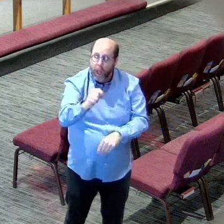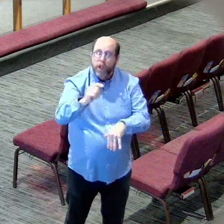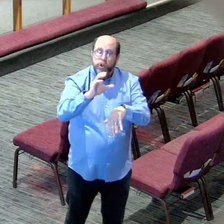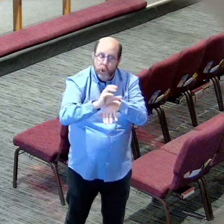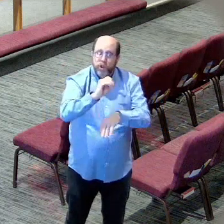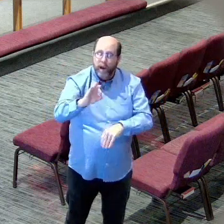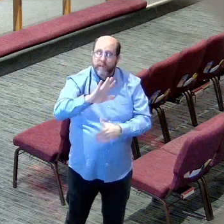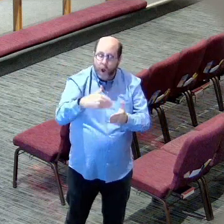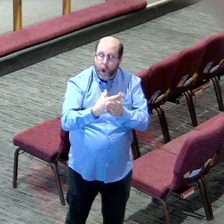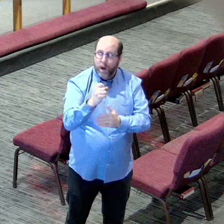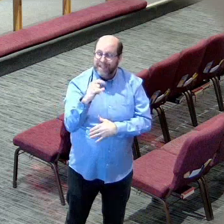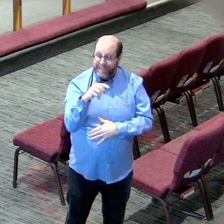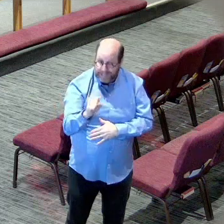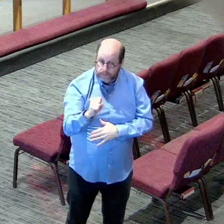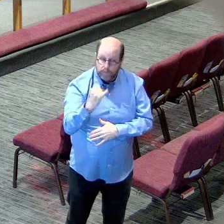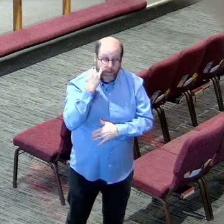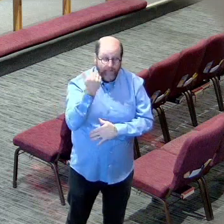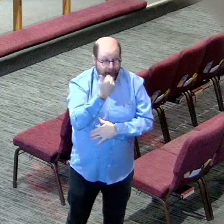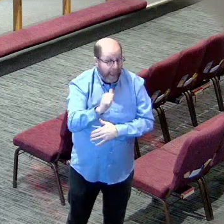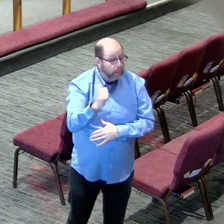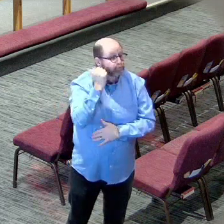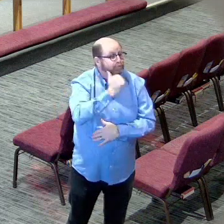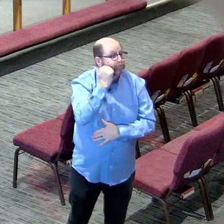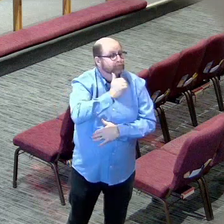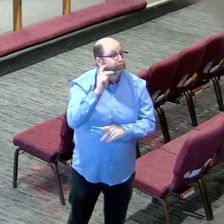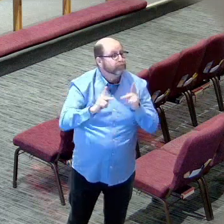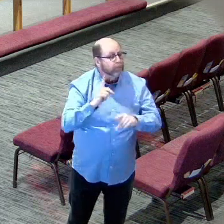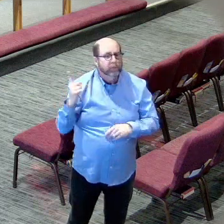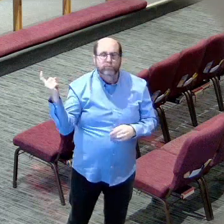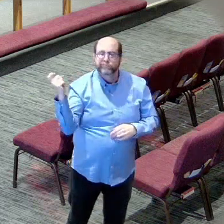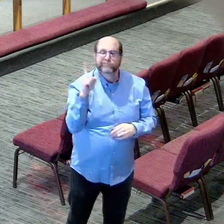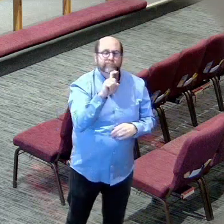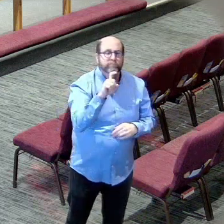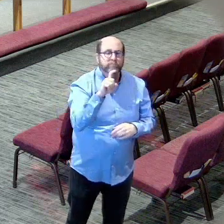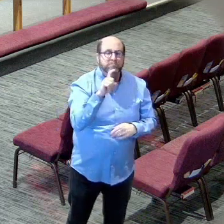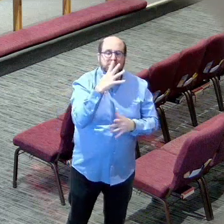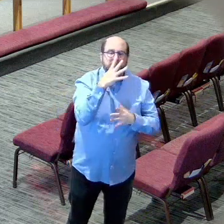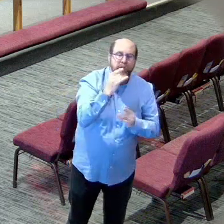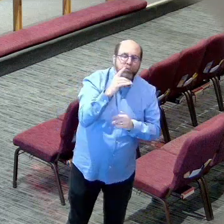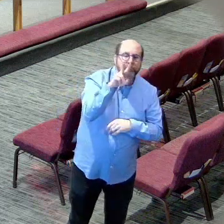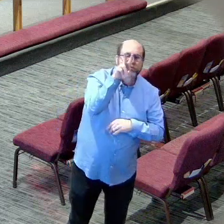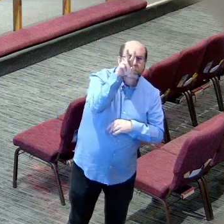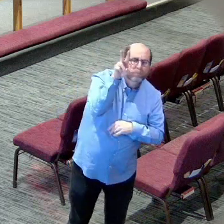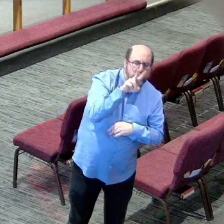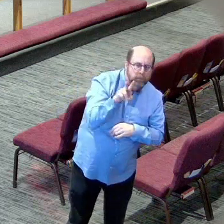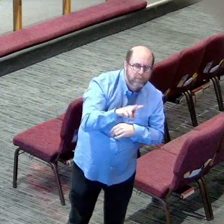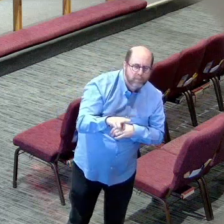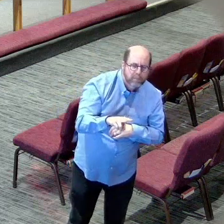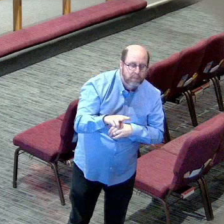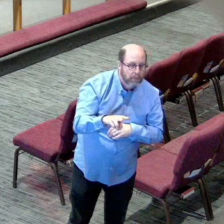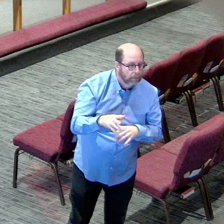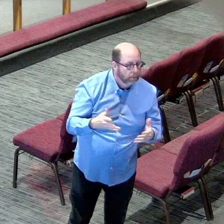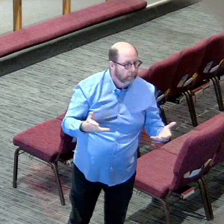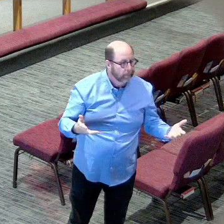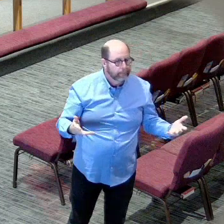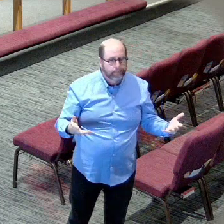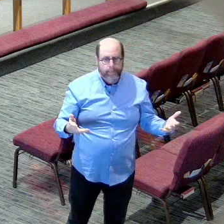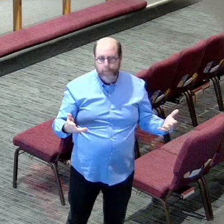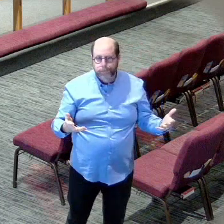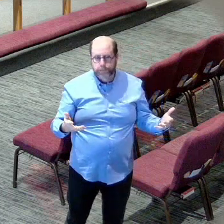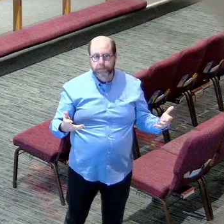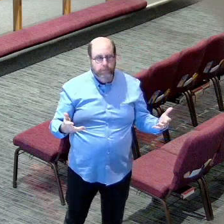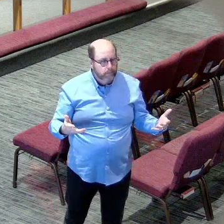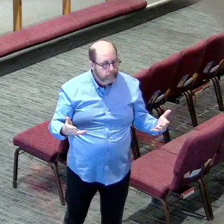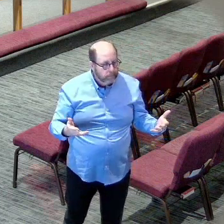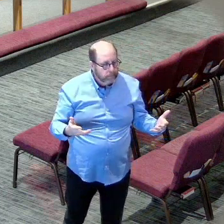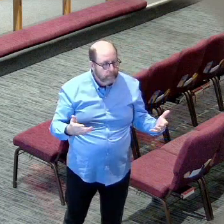If any of the common people had been passing by and were interested enough to take a look, they would soon have